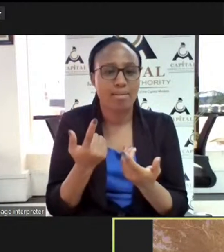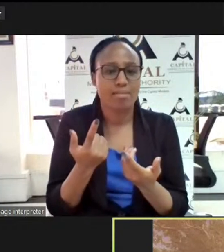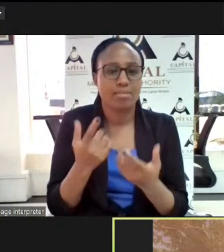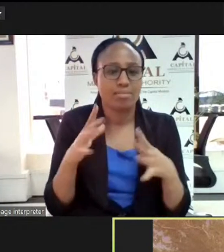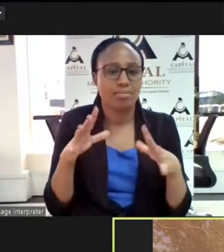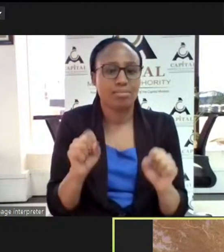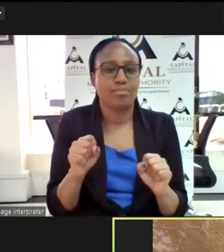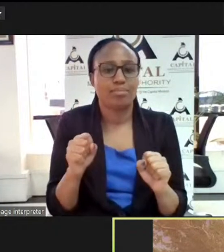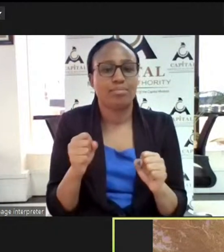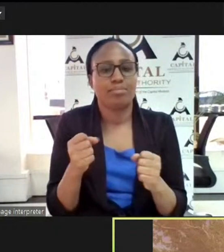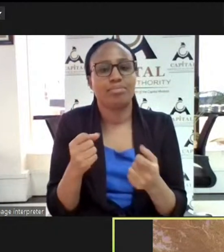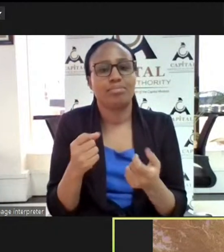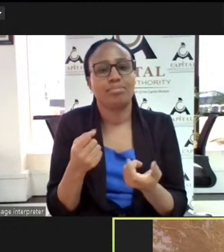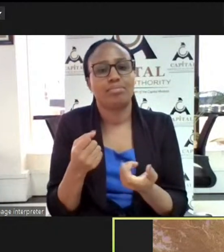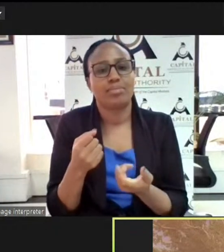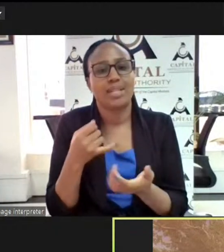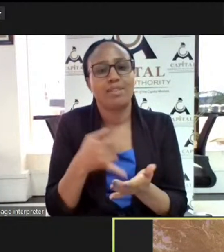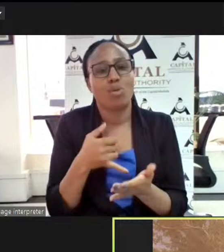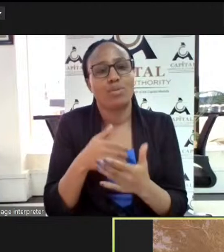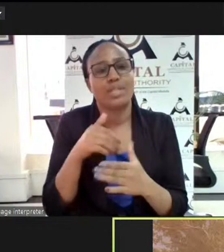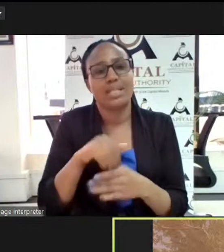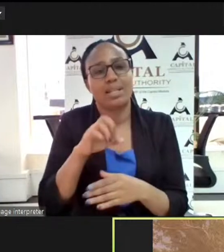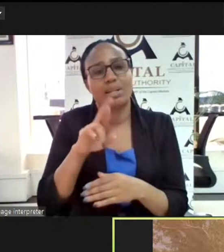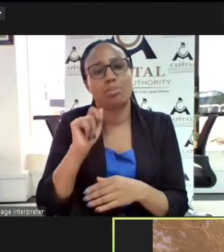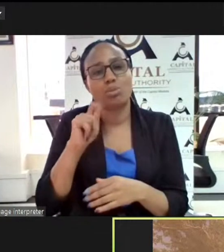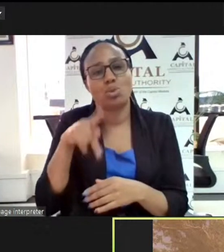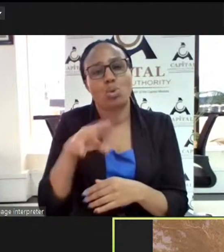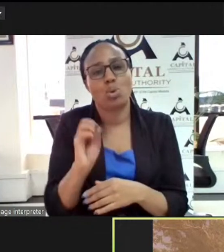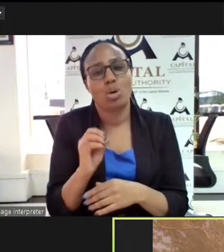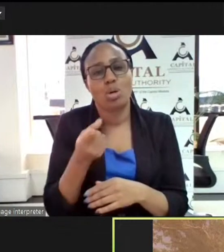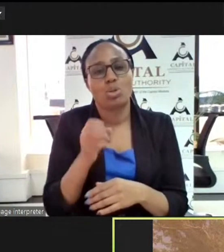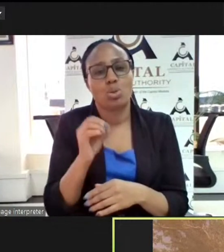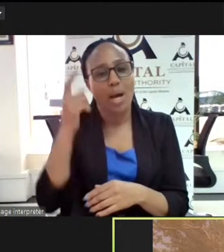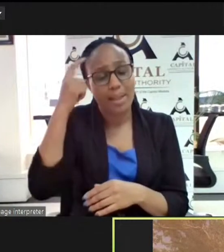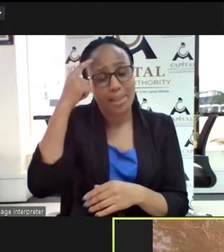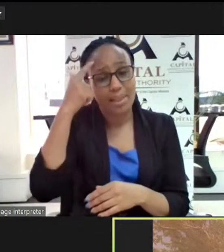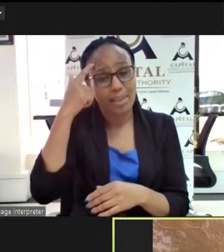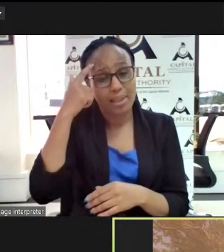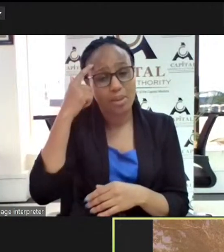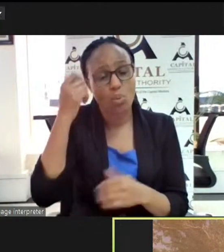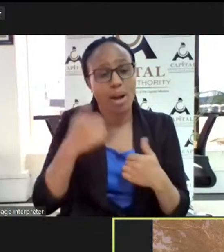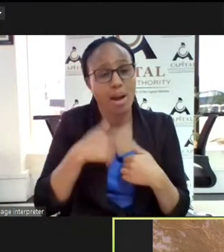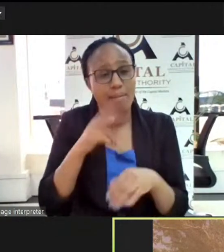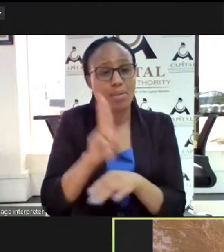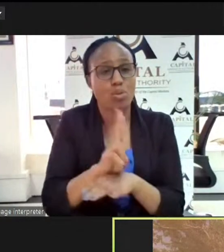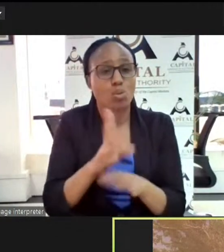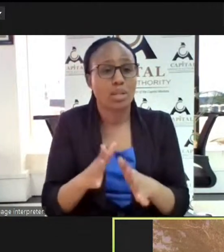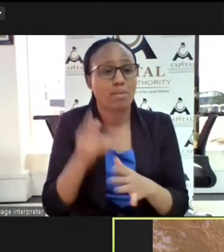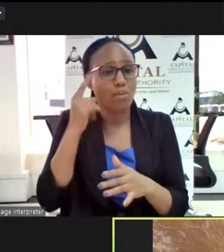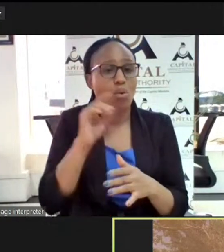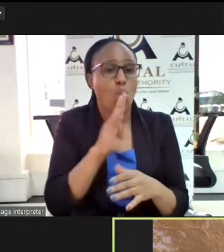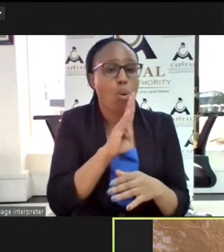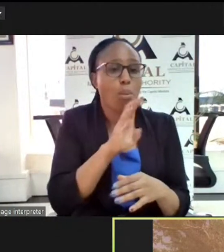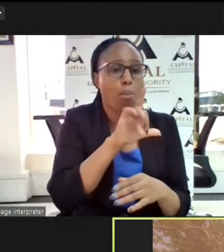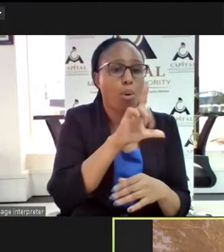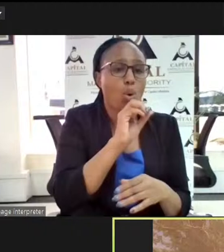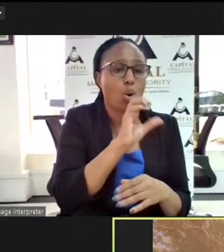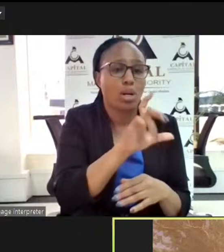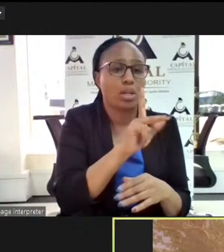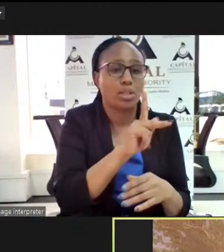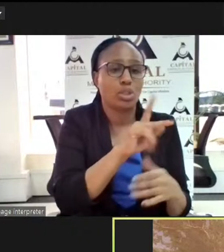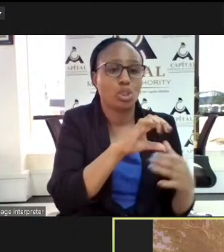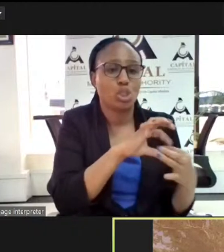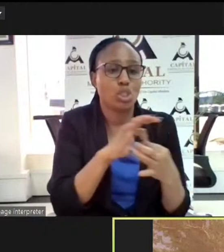punt that are involved in crypto. So I think there are uses for blockchain in real estate, and I